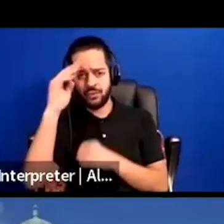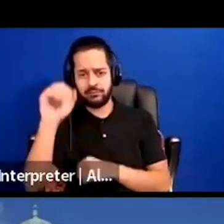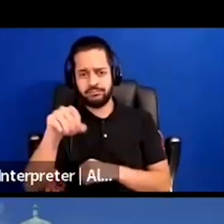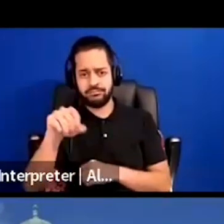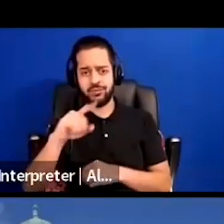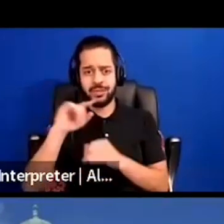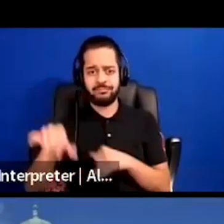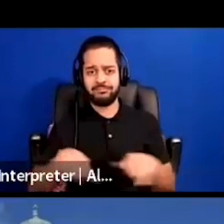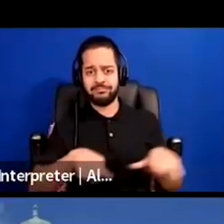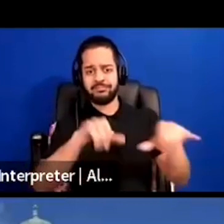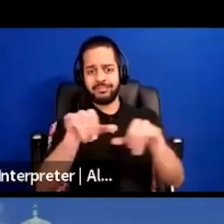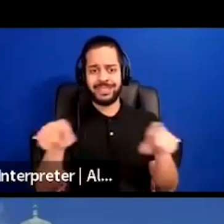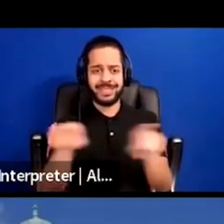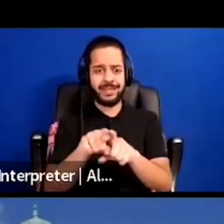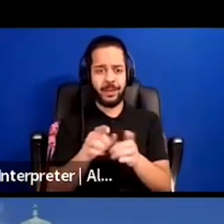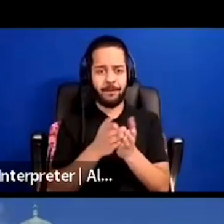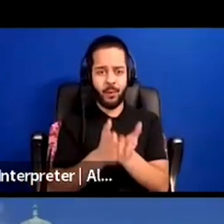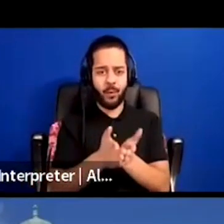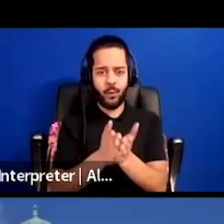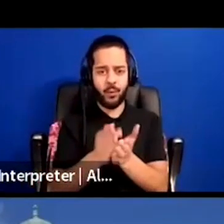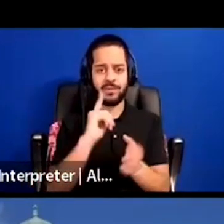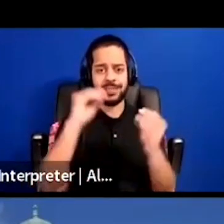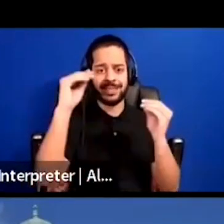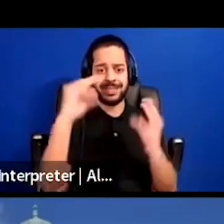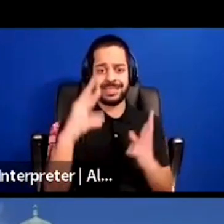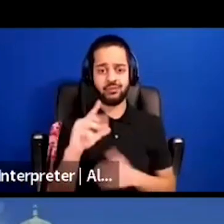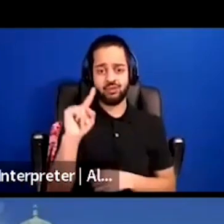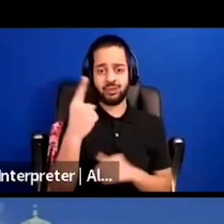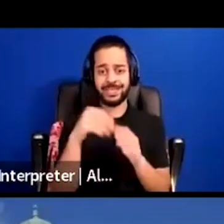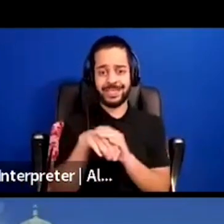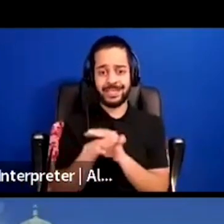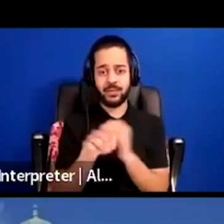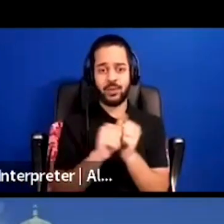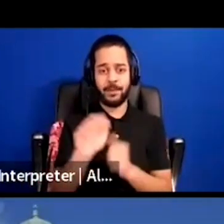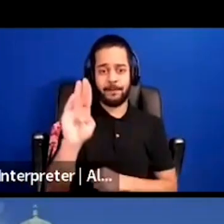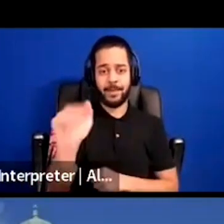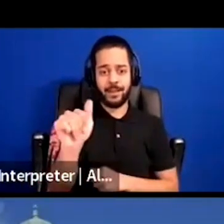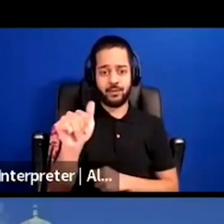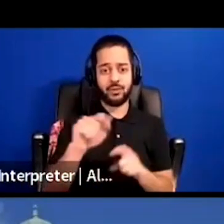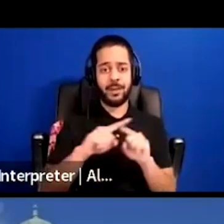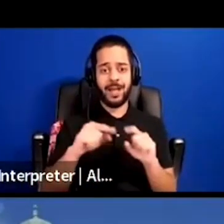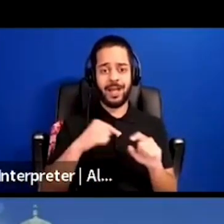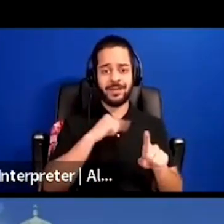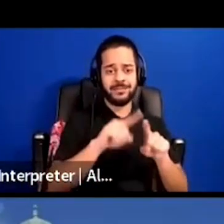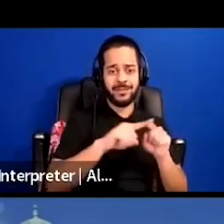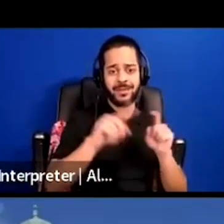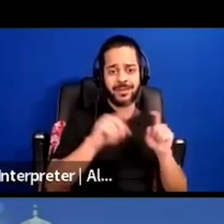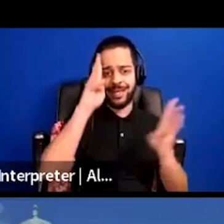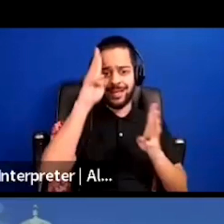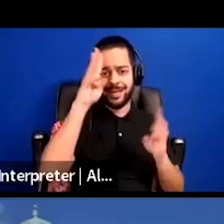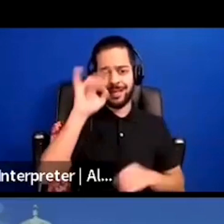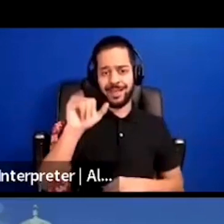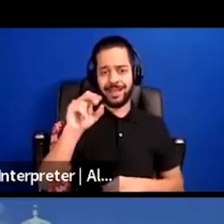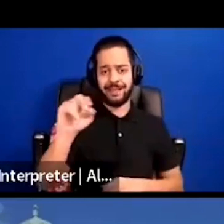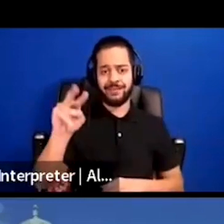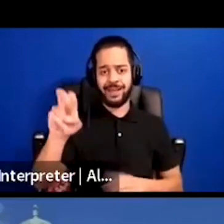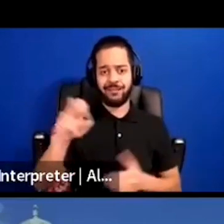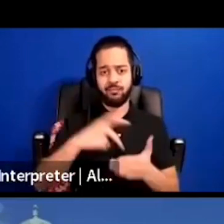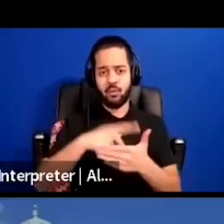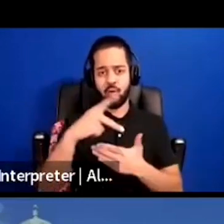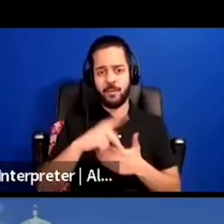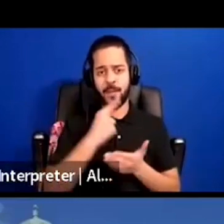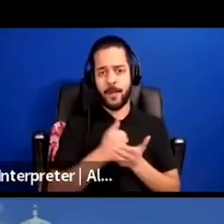coming in with a bachelor degree, but we're working through innovating programs to get them certified, and we're